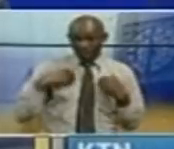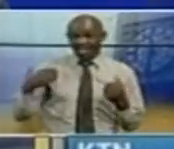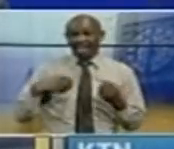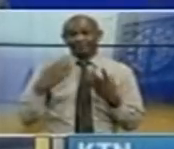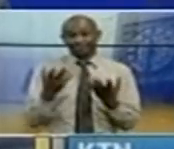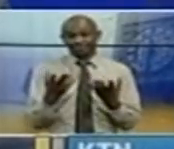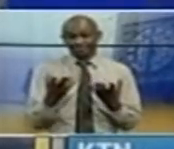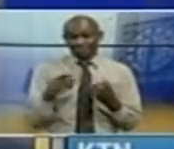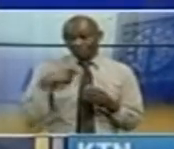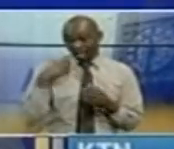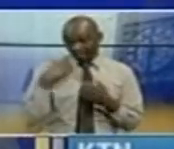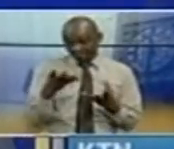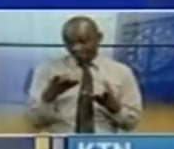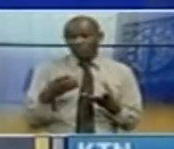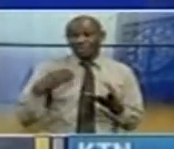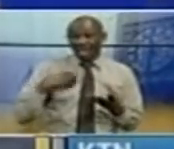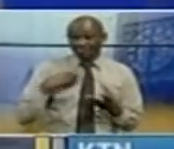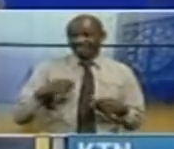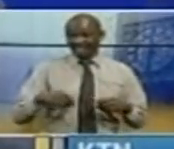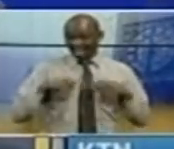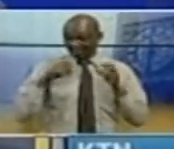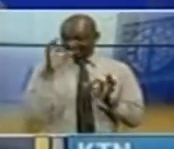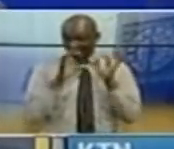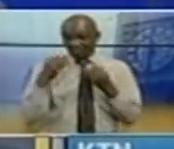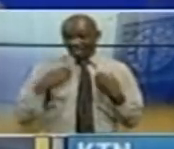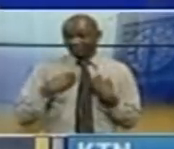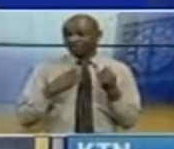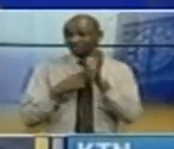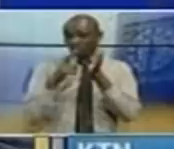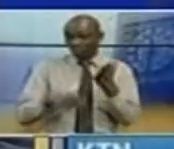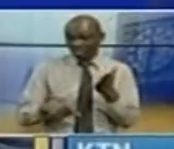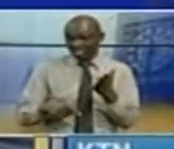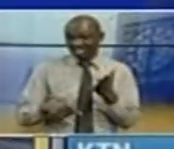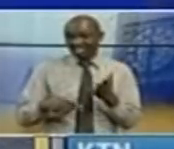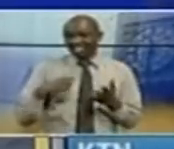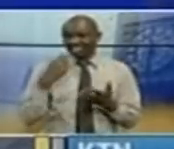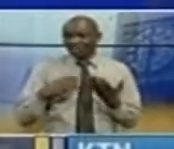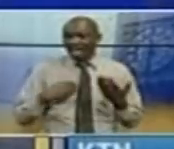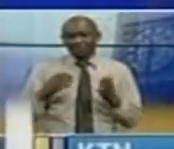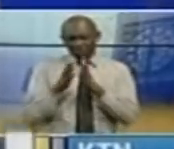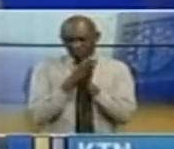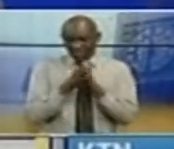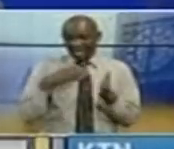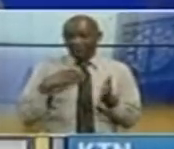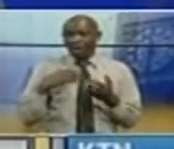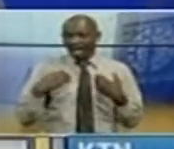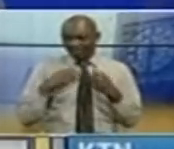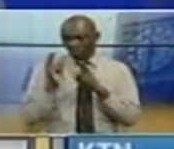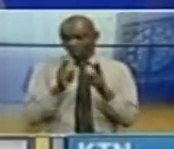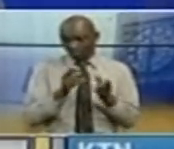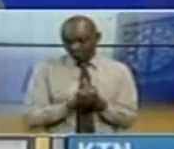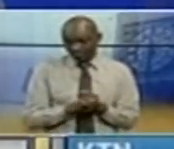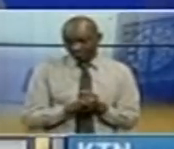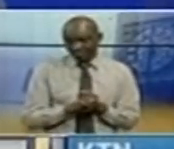most talented runners of all time, but their current lifestyle best exemplifies the sad riches to rags story that is now becoming common